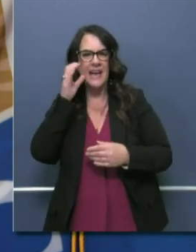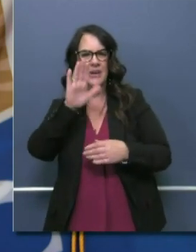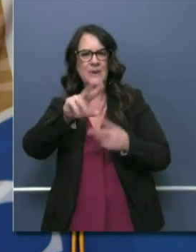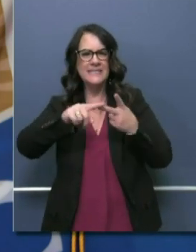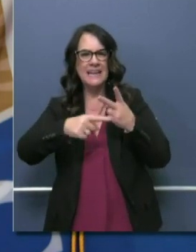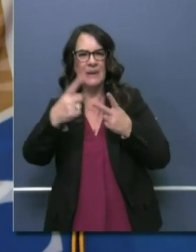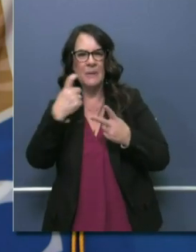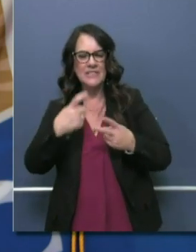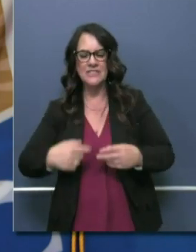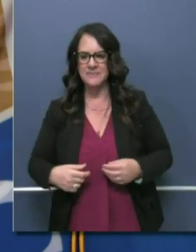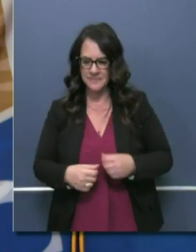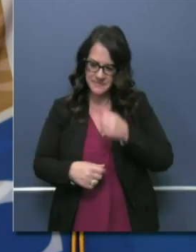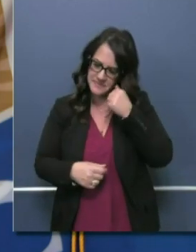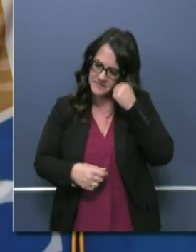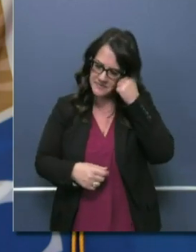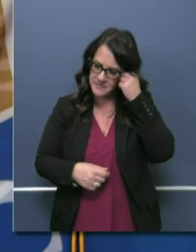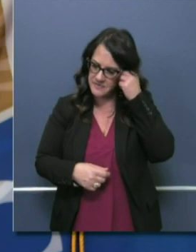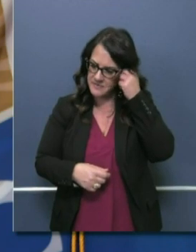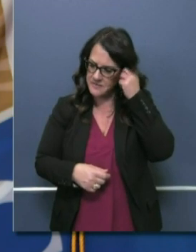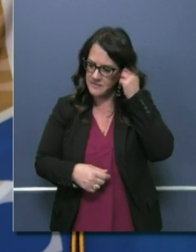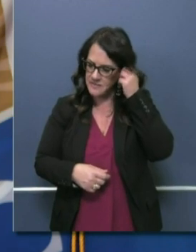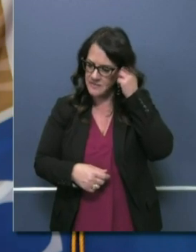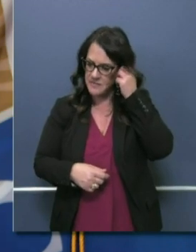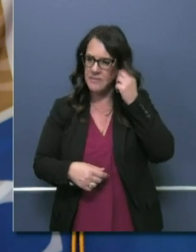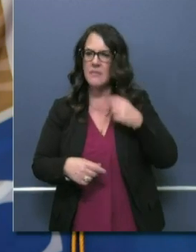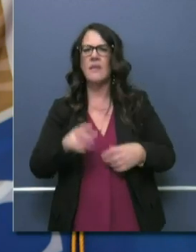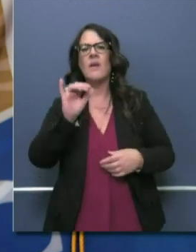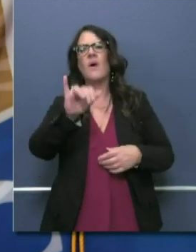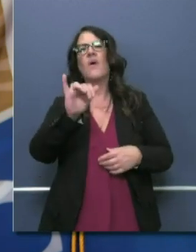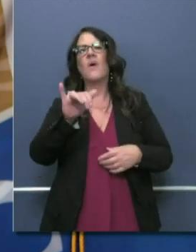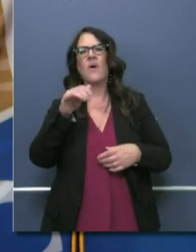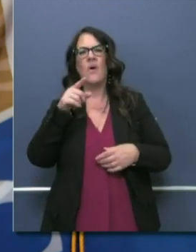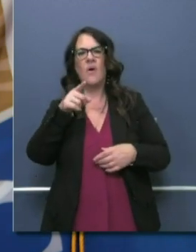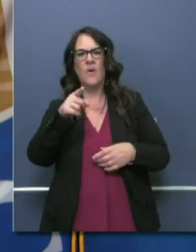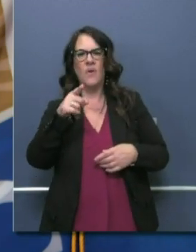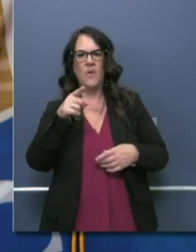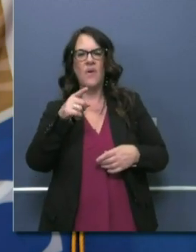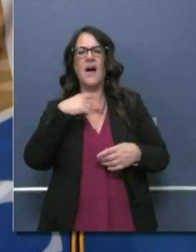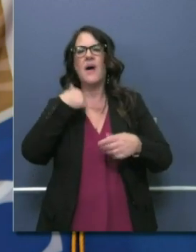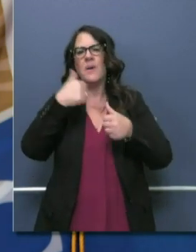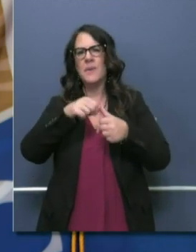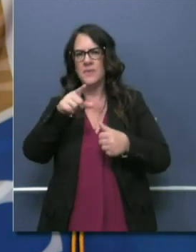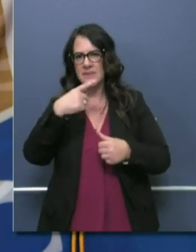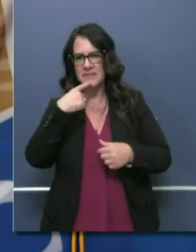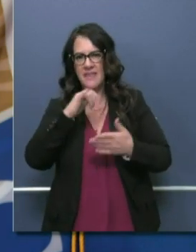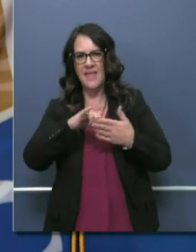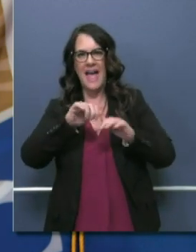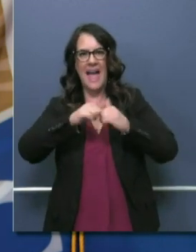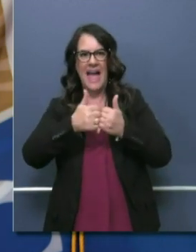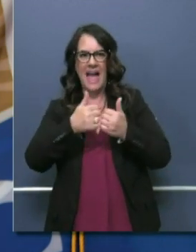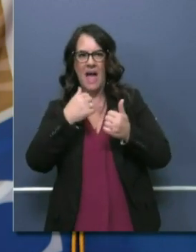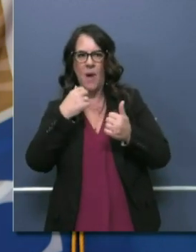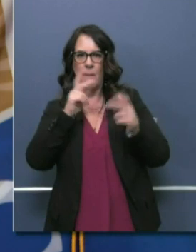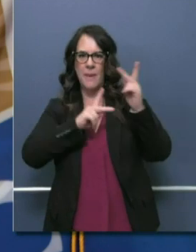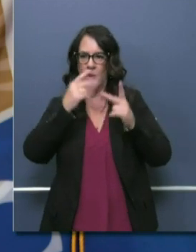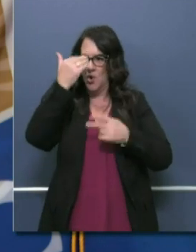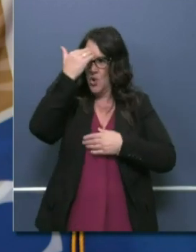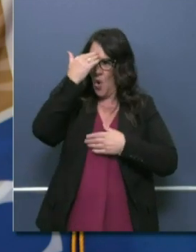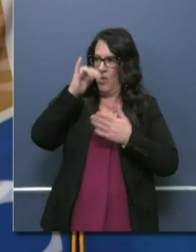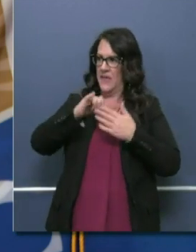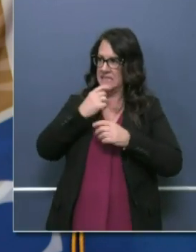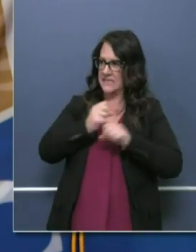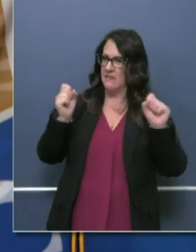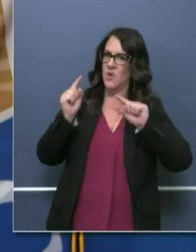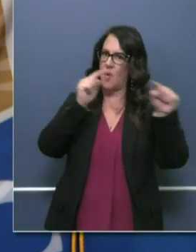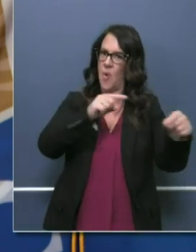How do you convince Californians that it's safe to go to these businesses once they're open? That's that foundational question. Look, at the end of the day,